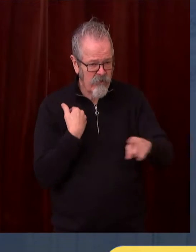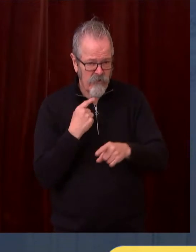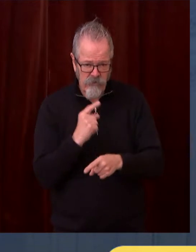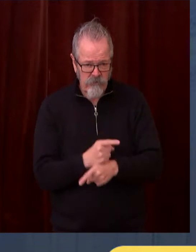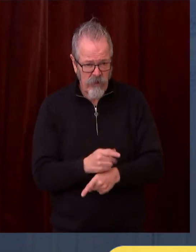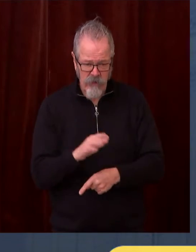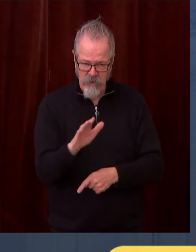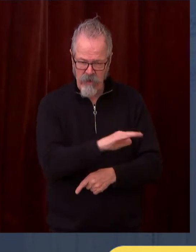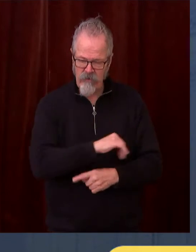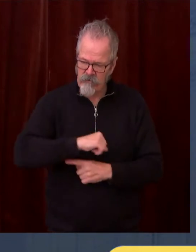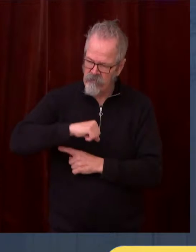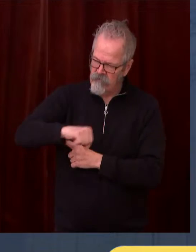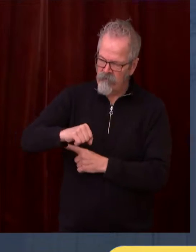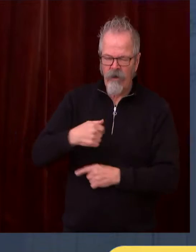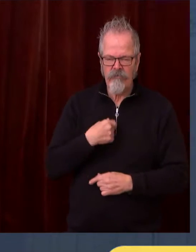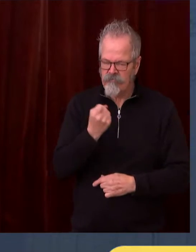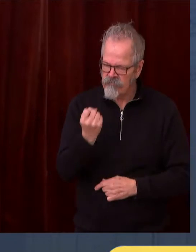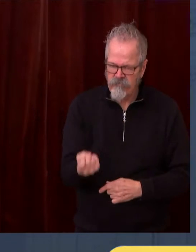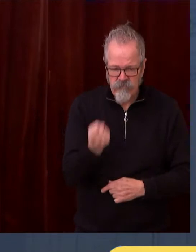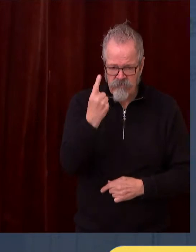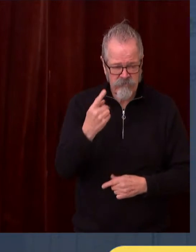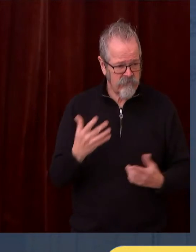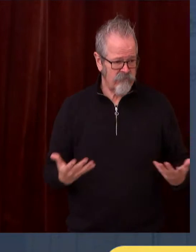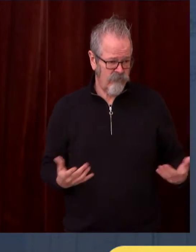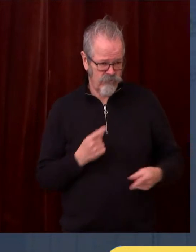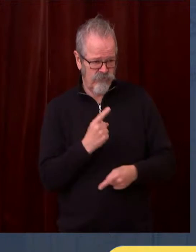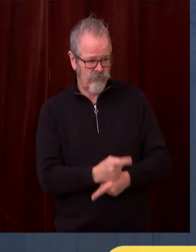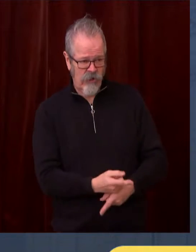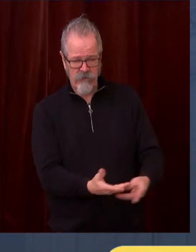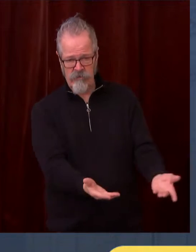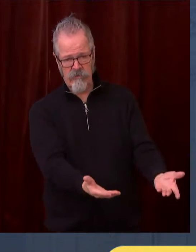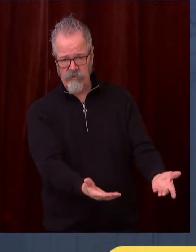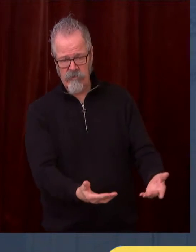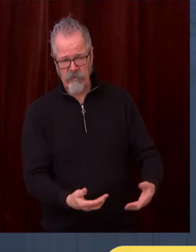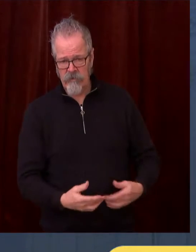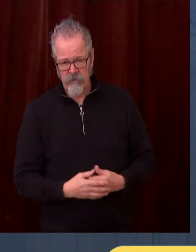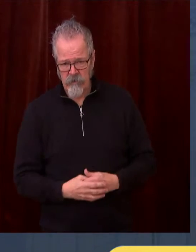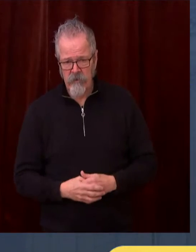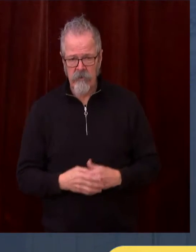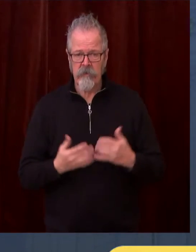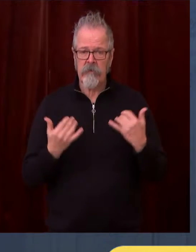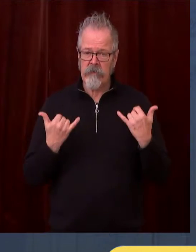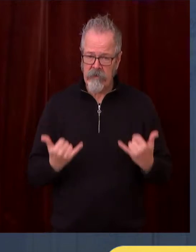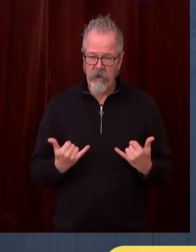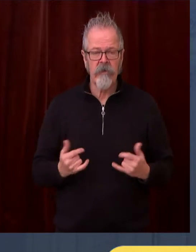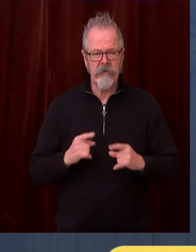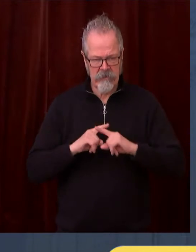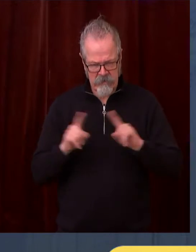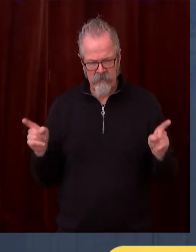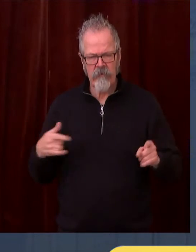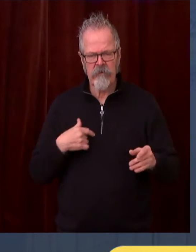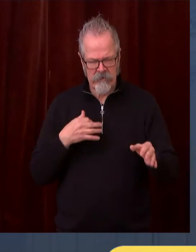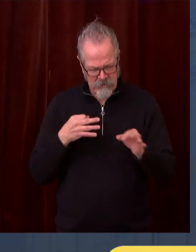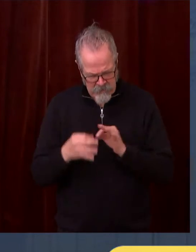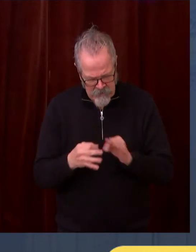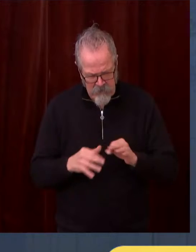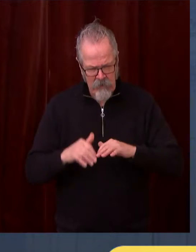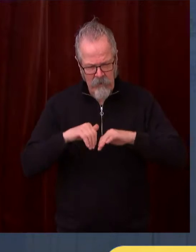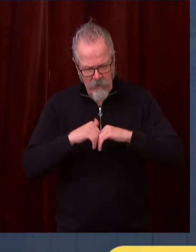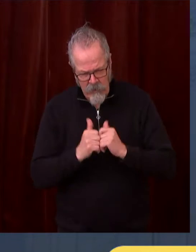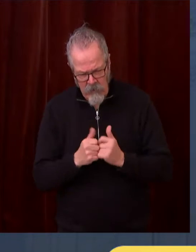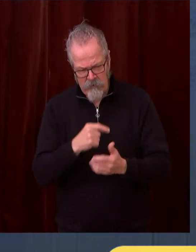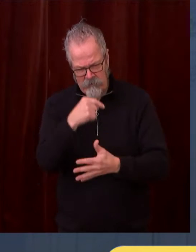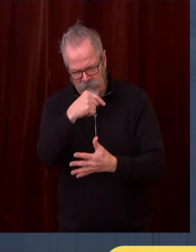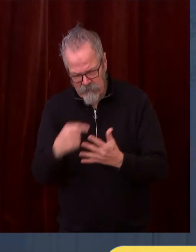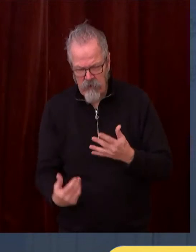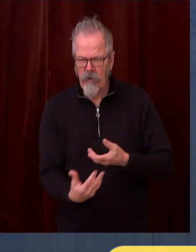understandable concern from those decades of experience does not infect us with the disease of passivity and more people lose their lives.